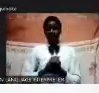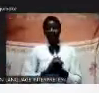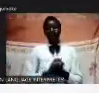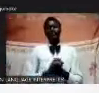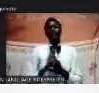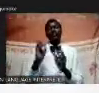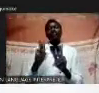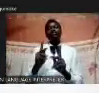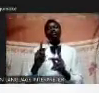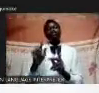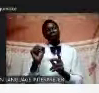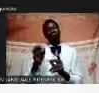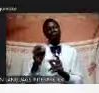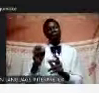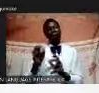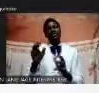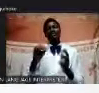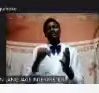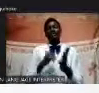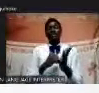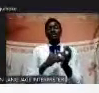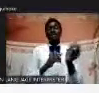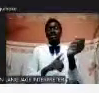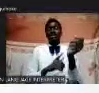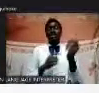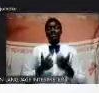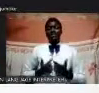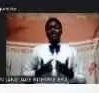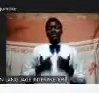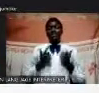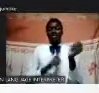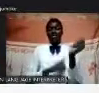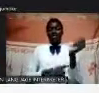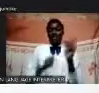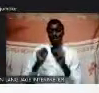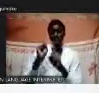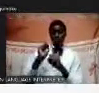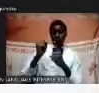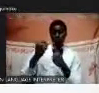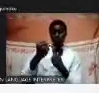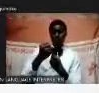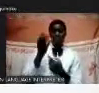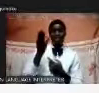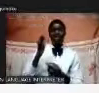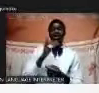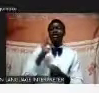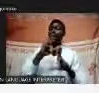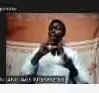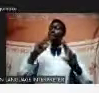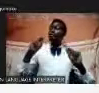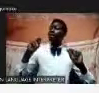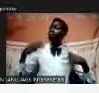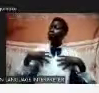it's a lifelong situation. There is no cure, I would